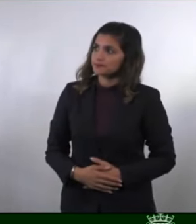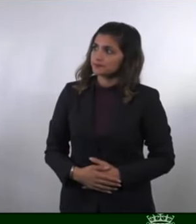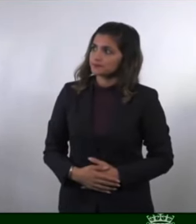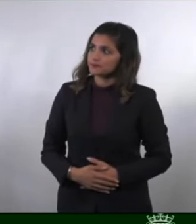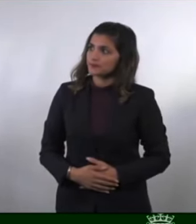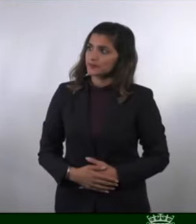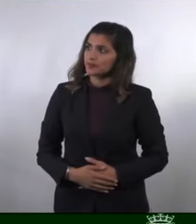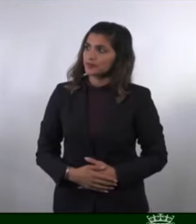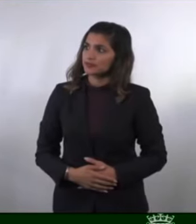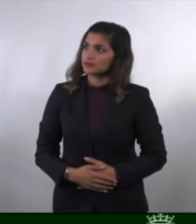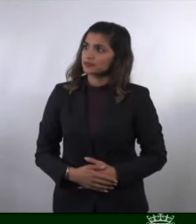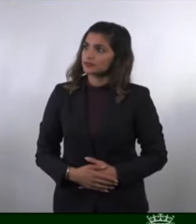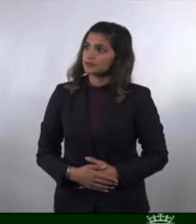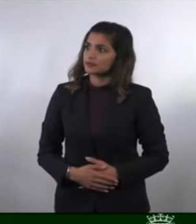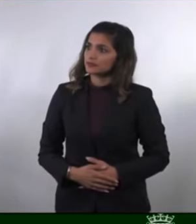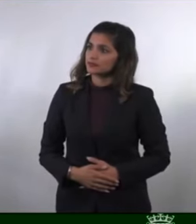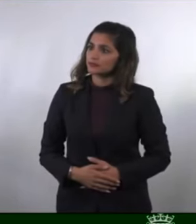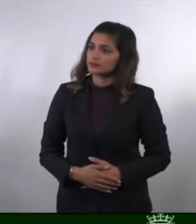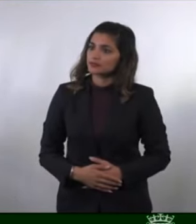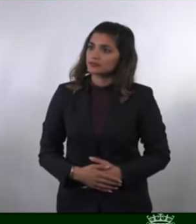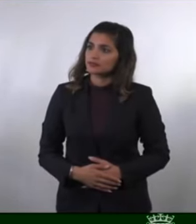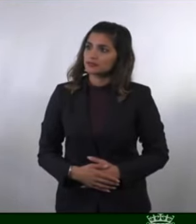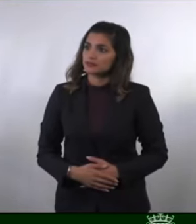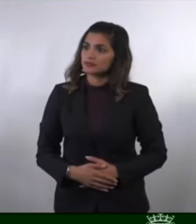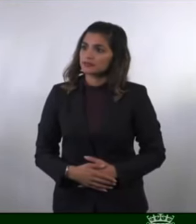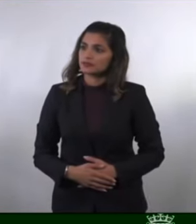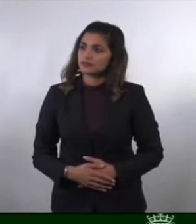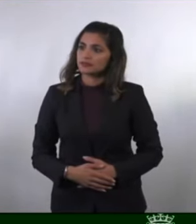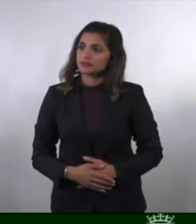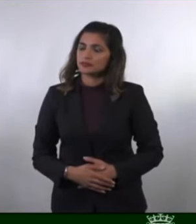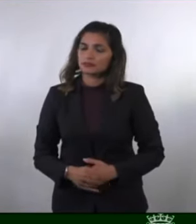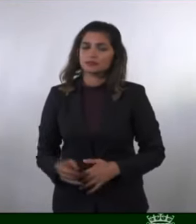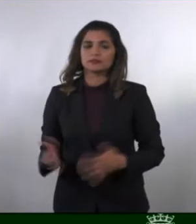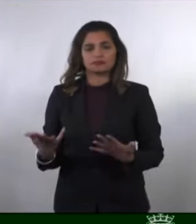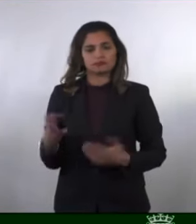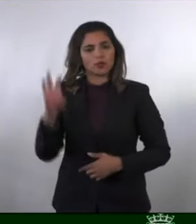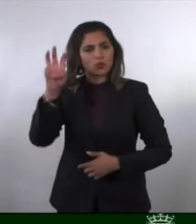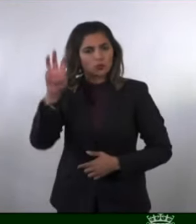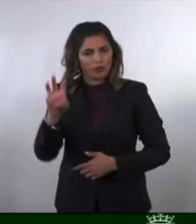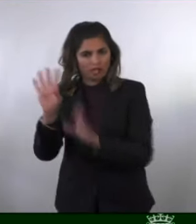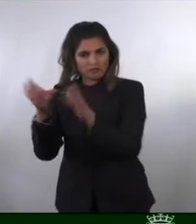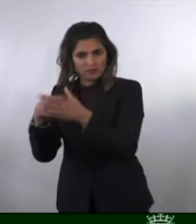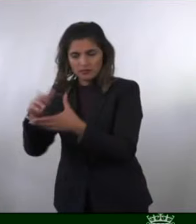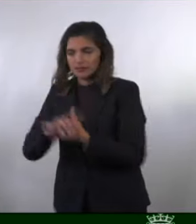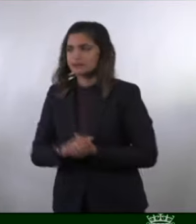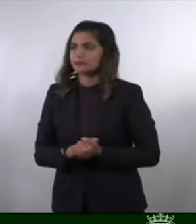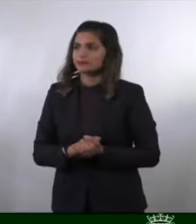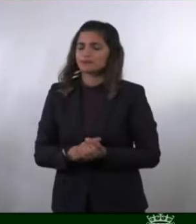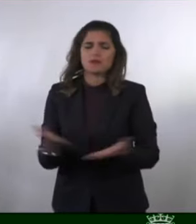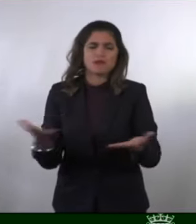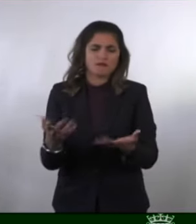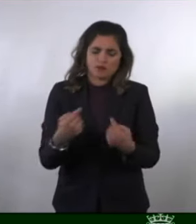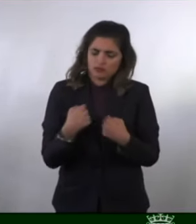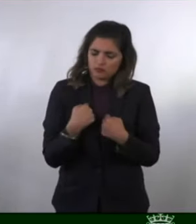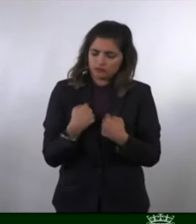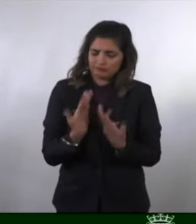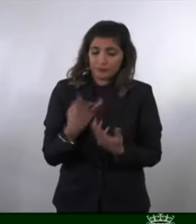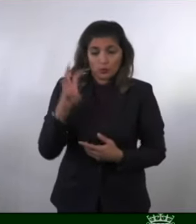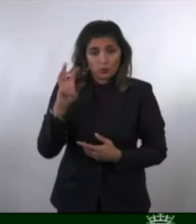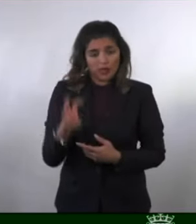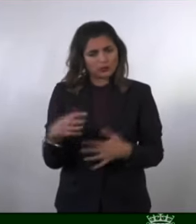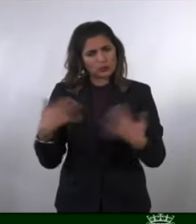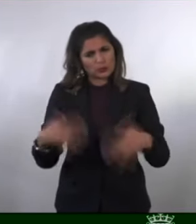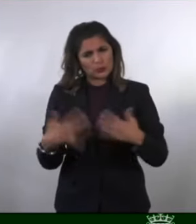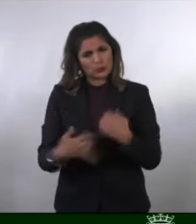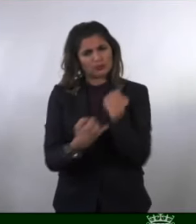of the 3 vaccinations brings us a much-needed dose of hope as we face the winter months. And of course, Wales is especially vulnerable